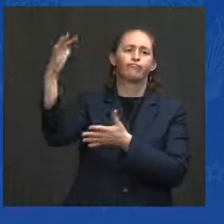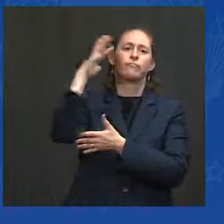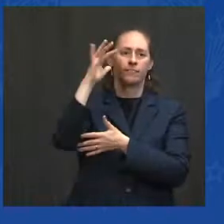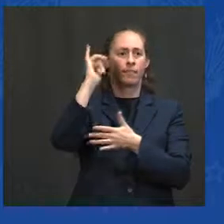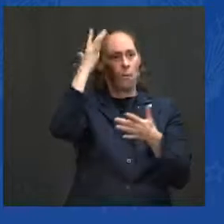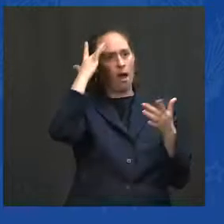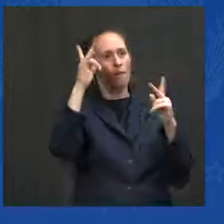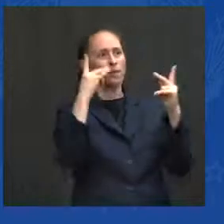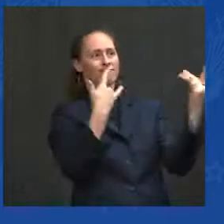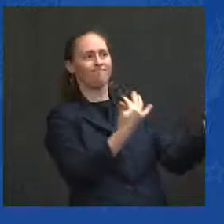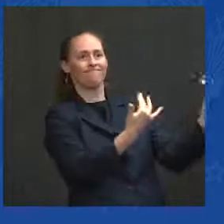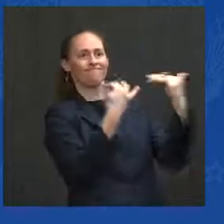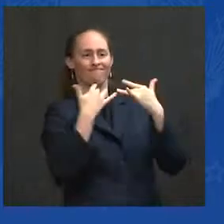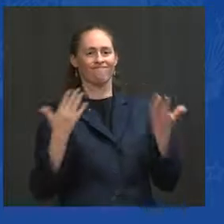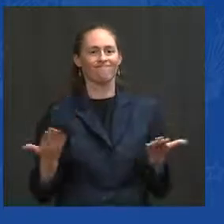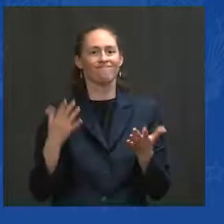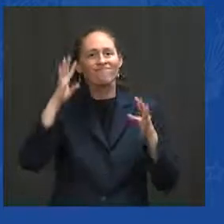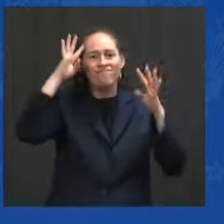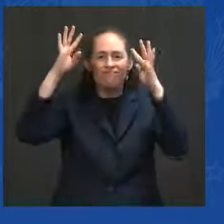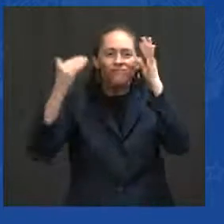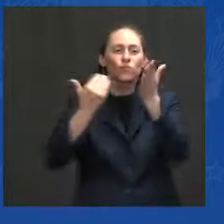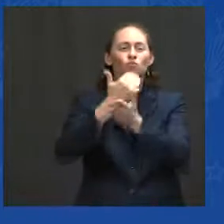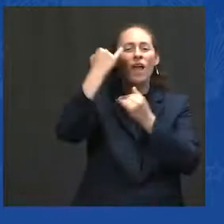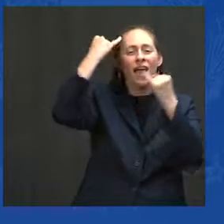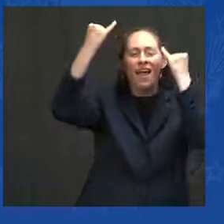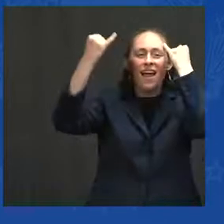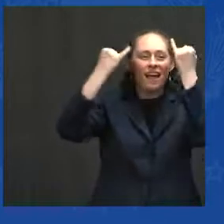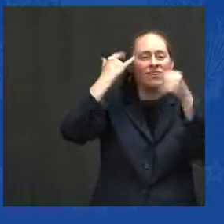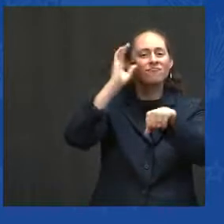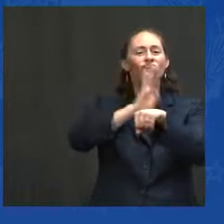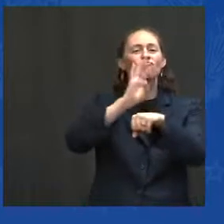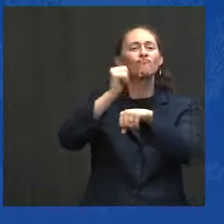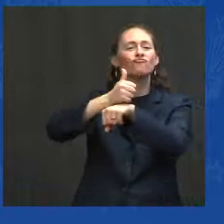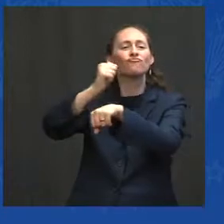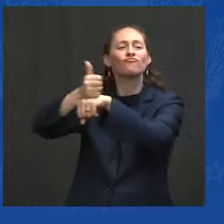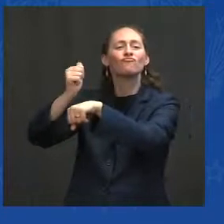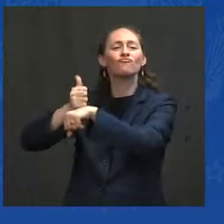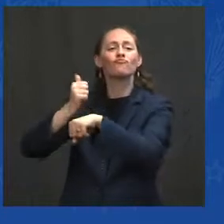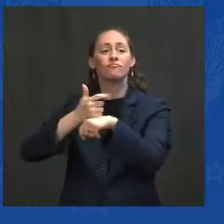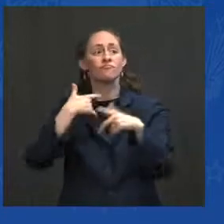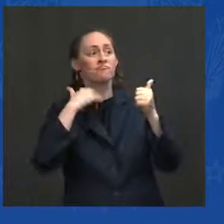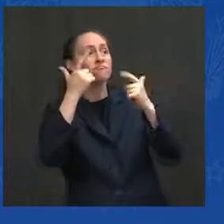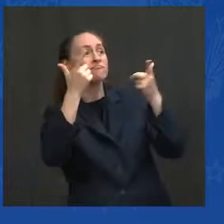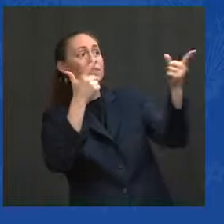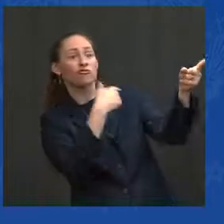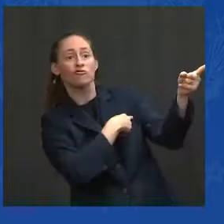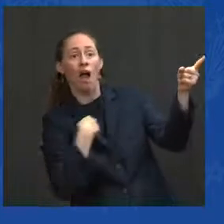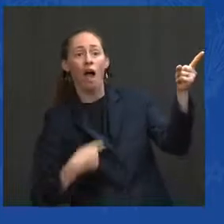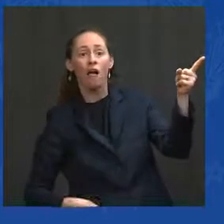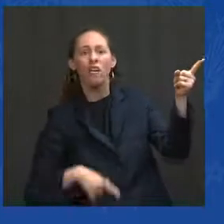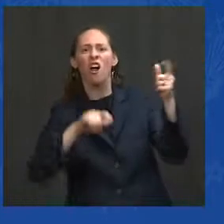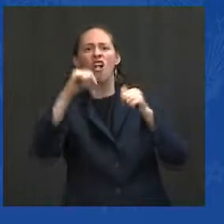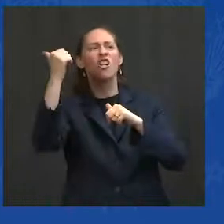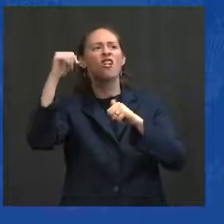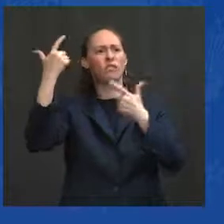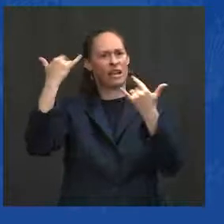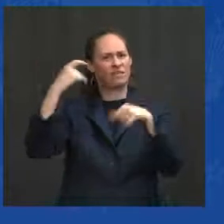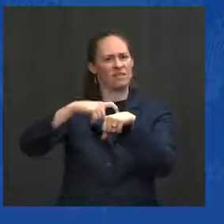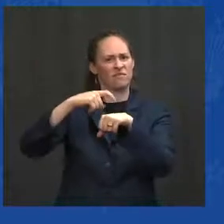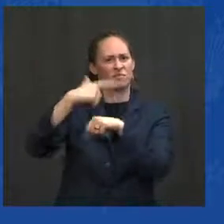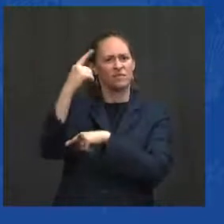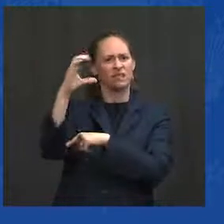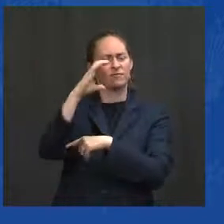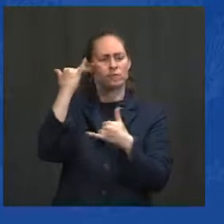things and start new businesses. In the competition against China and other nations of the 21st century, let's show that